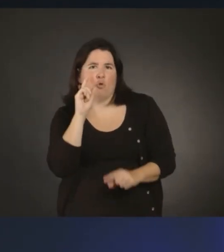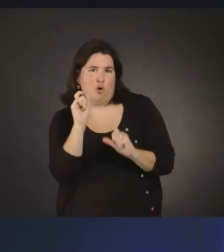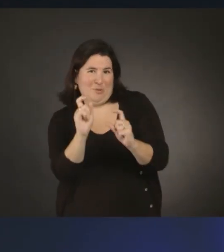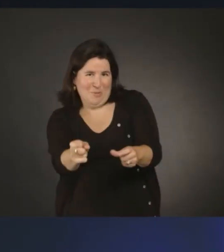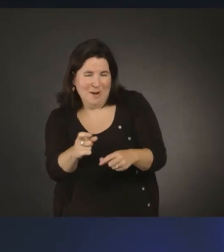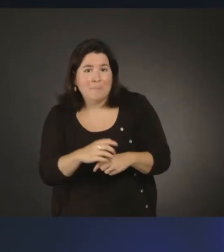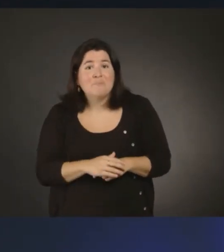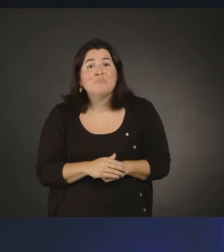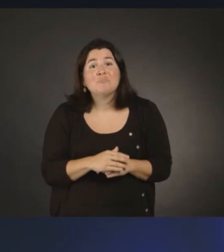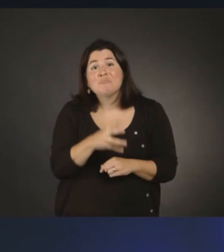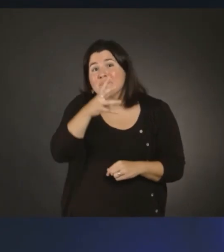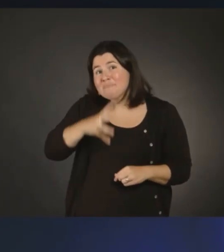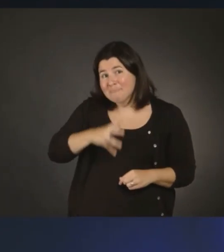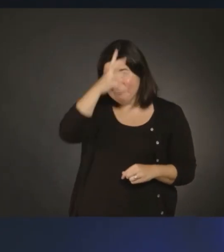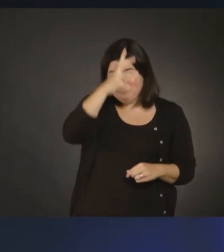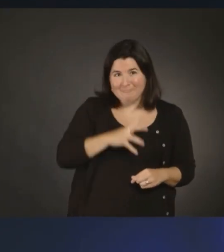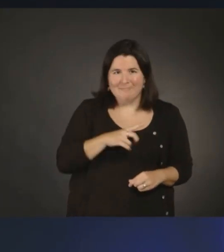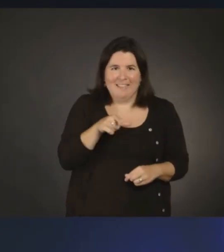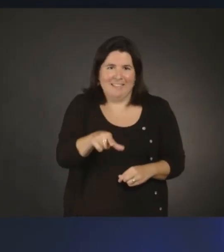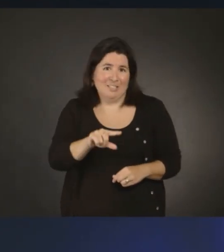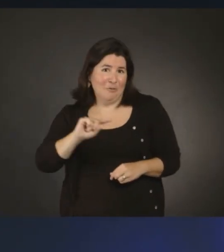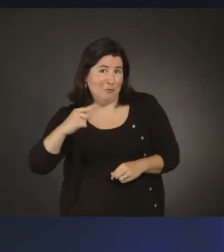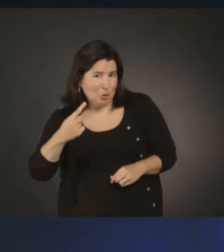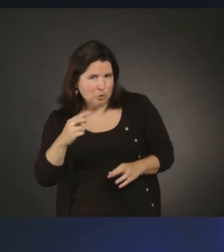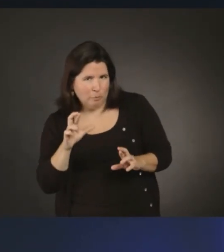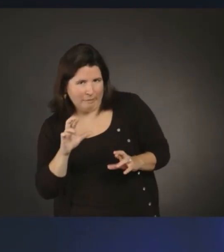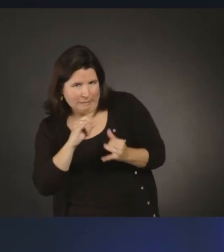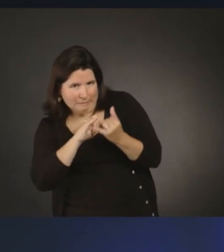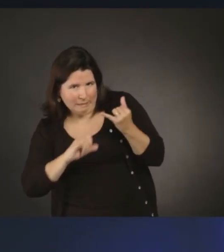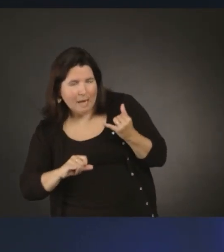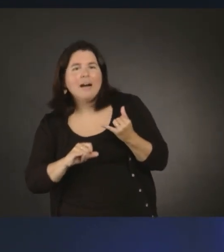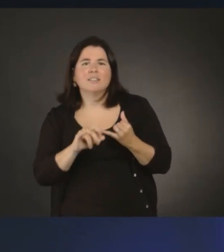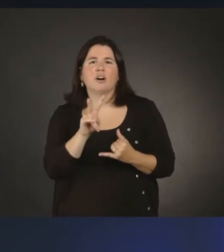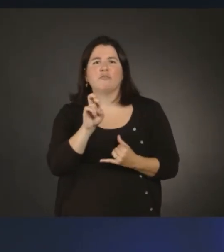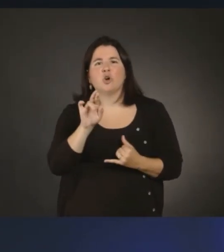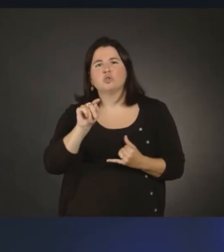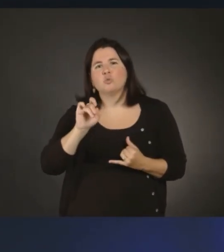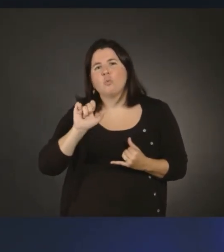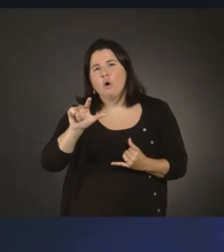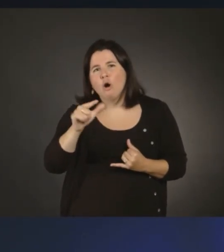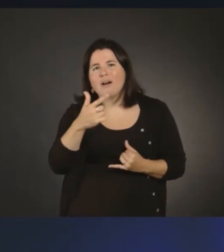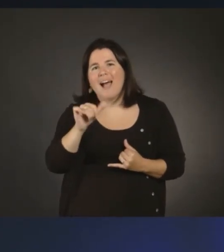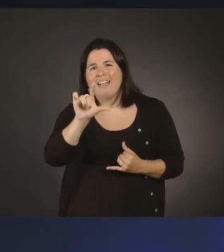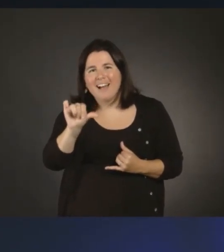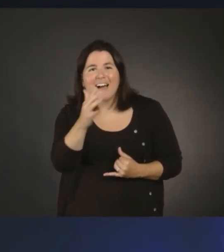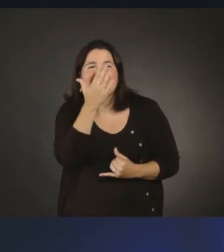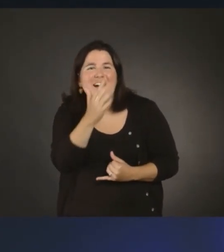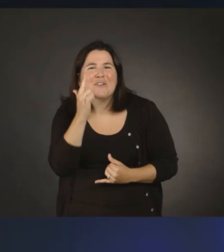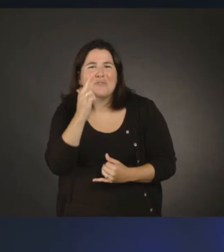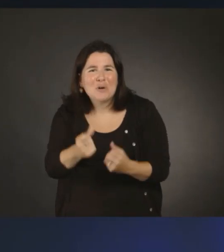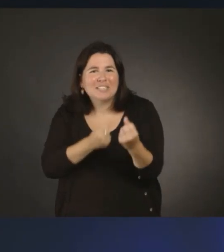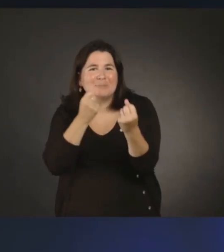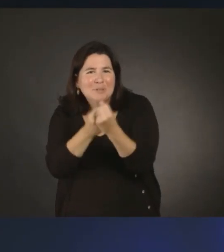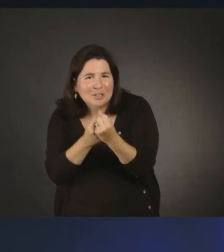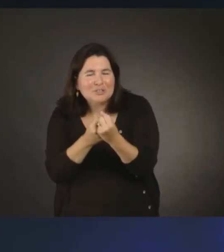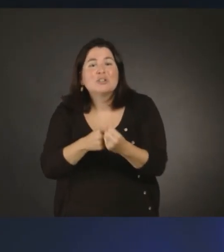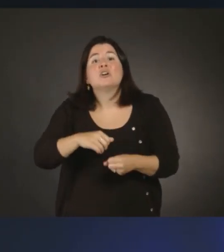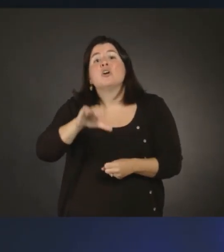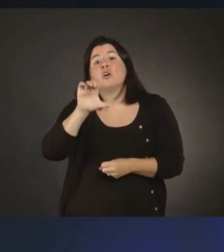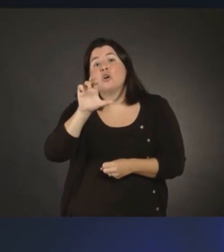and hopefully our last virtual gala. Thank you to our sponsors, Curtis